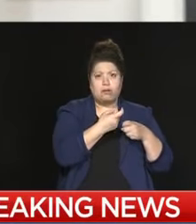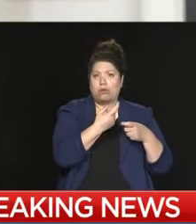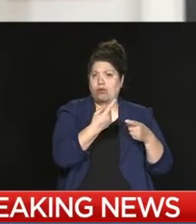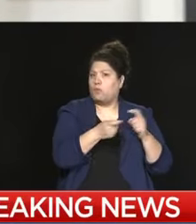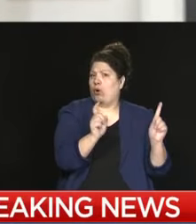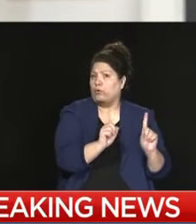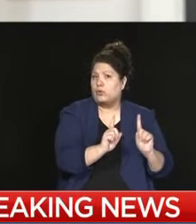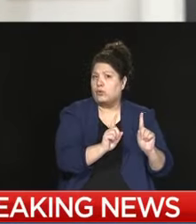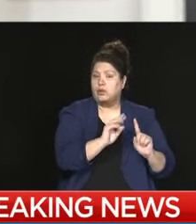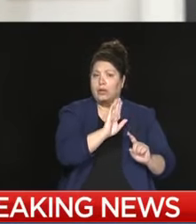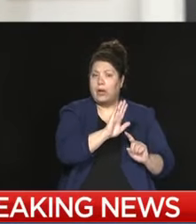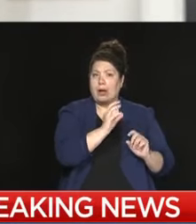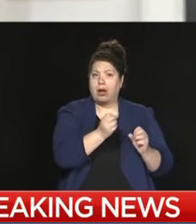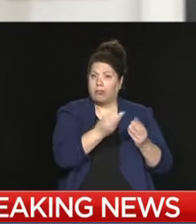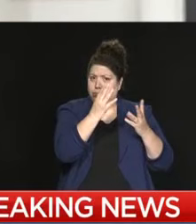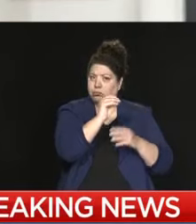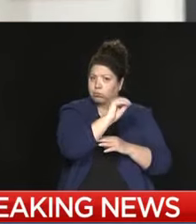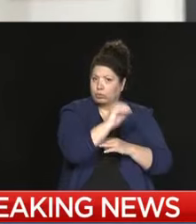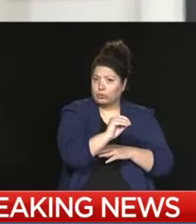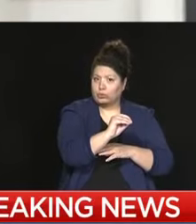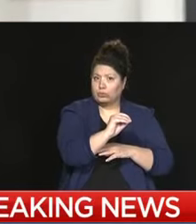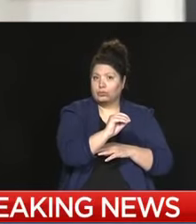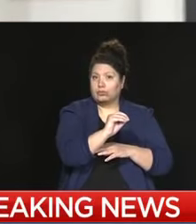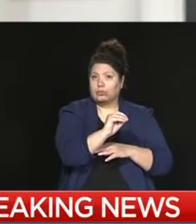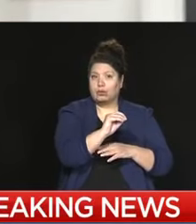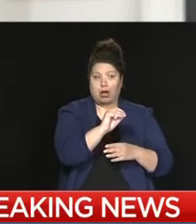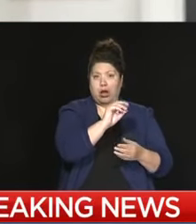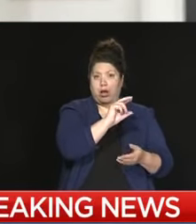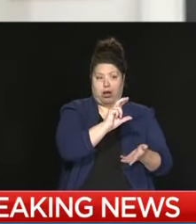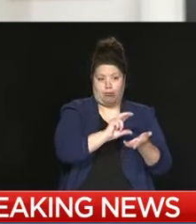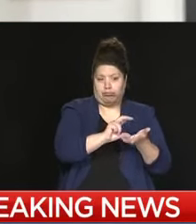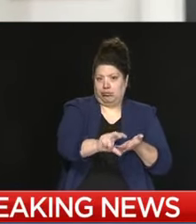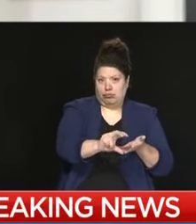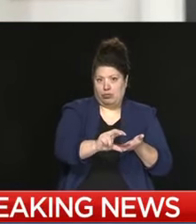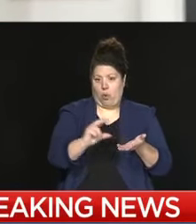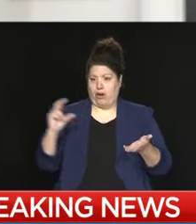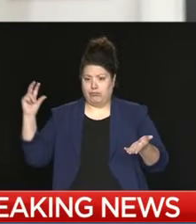And how will this unroll? For small businesses